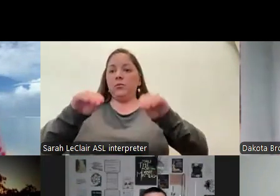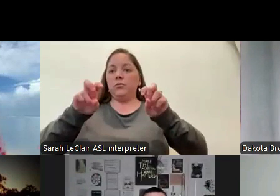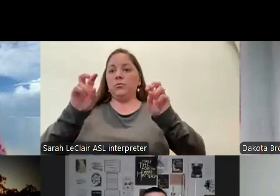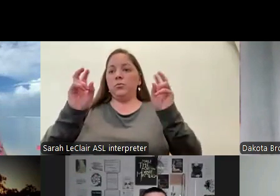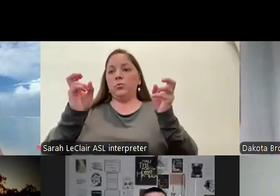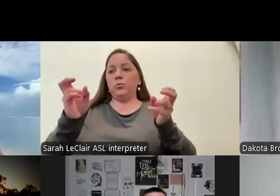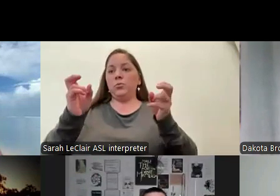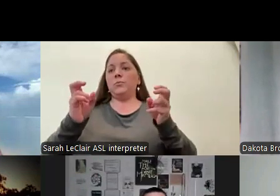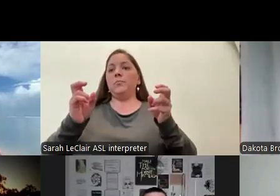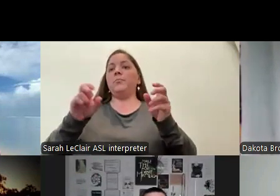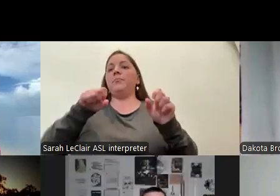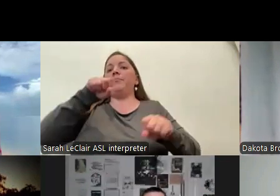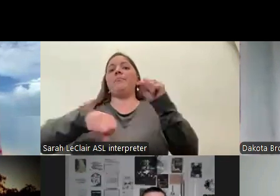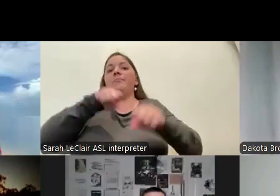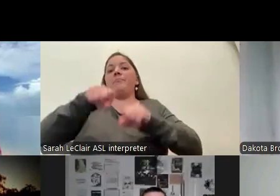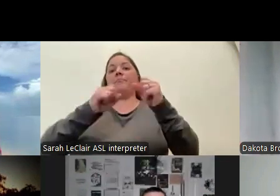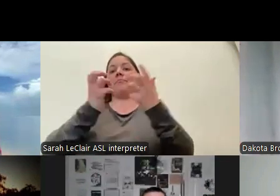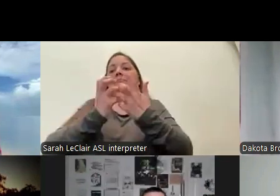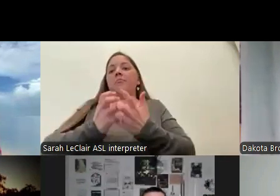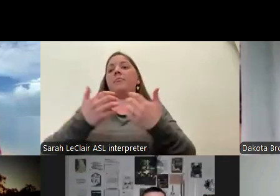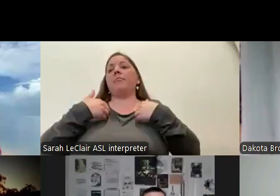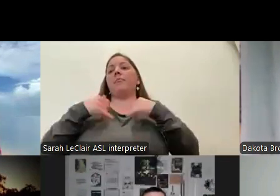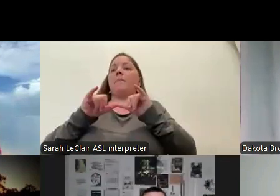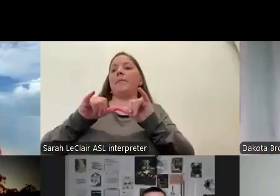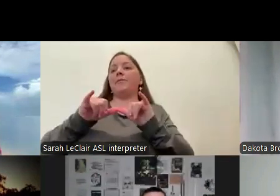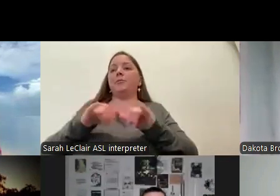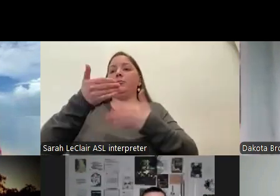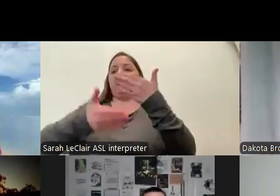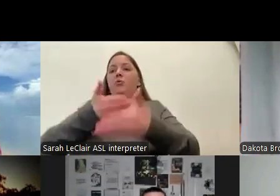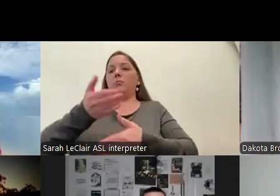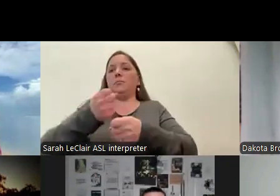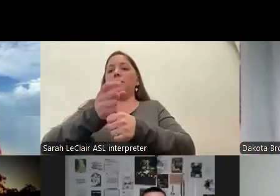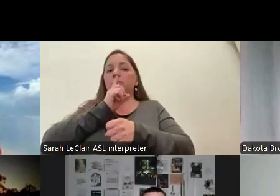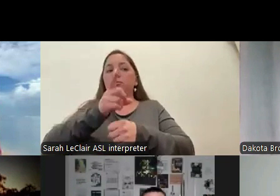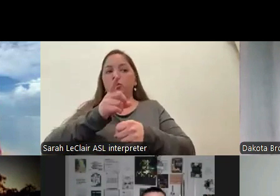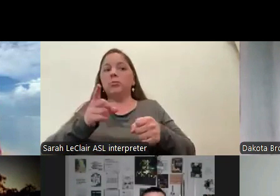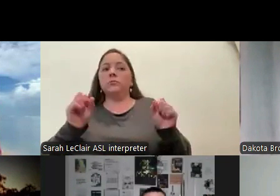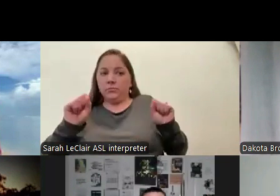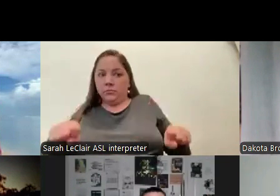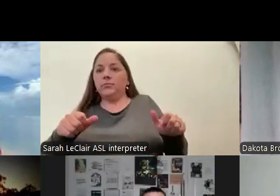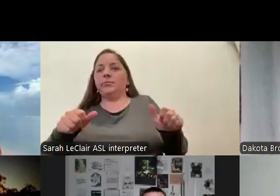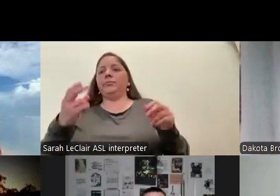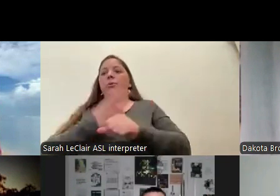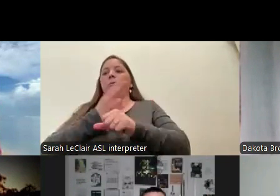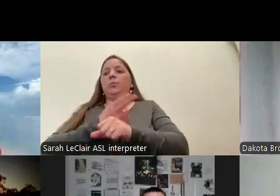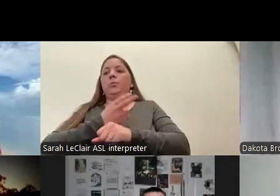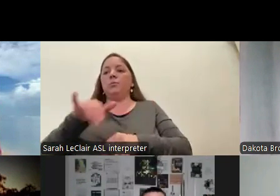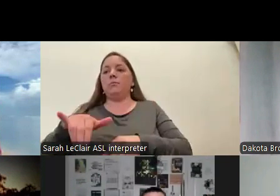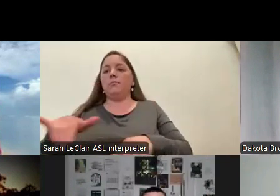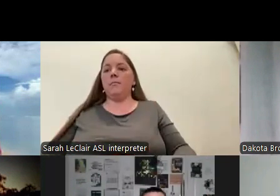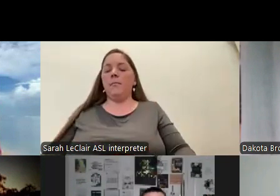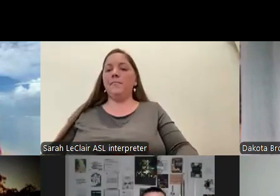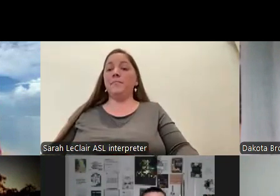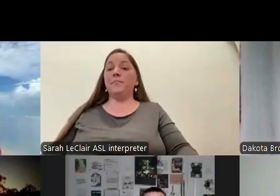curated to their exact fit. So there's a measurement process, things like that to make sure that they are able to use it.